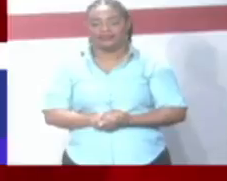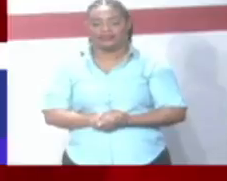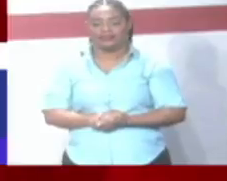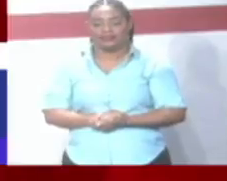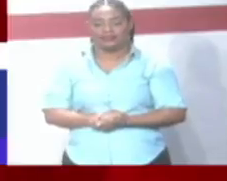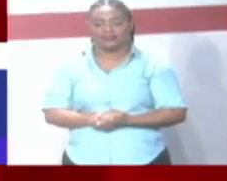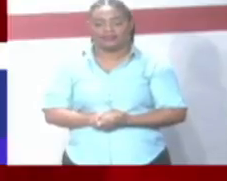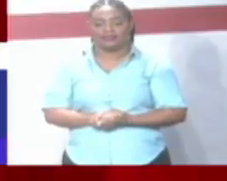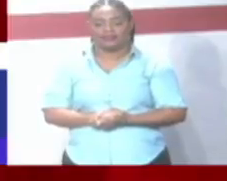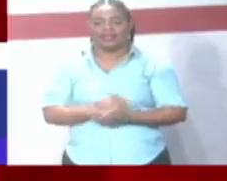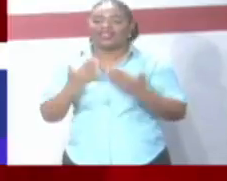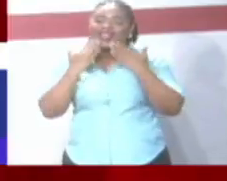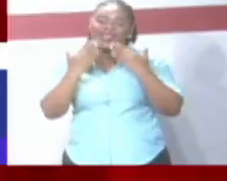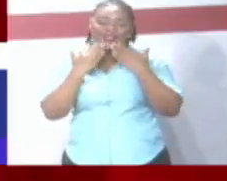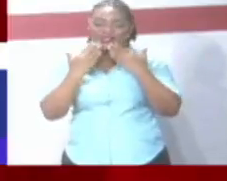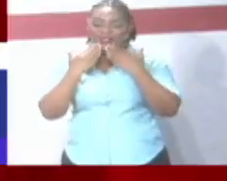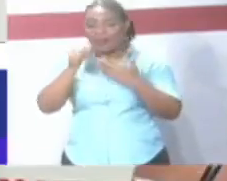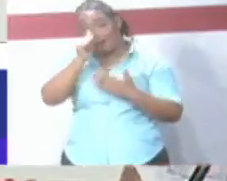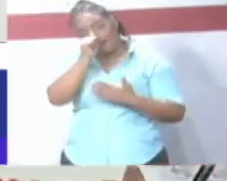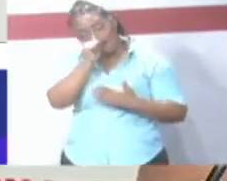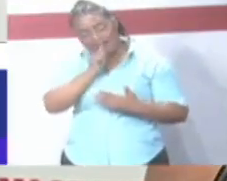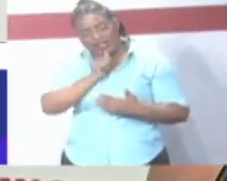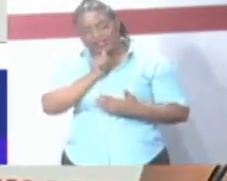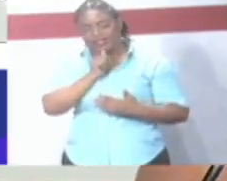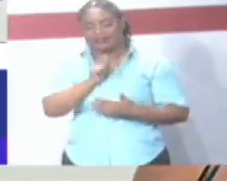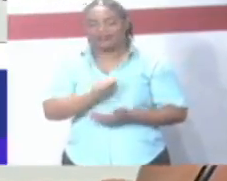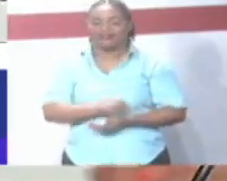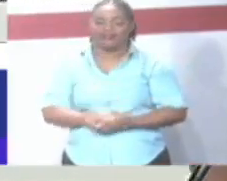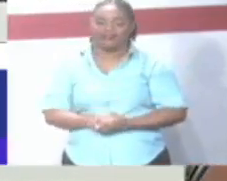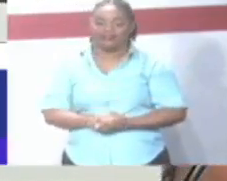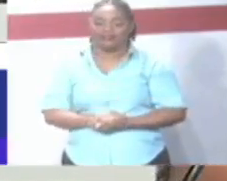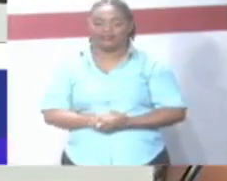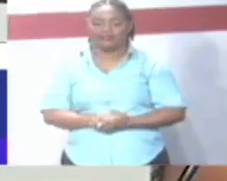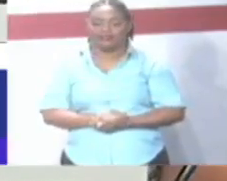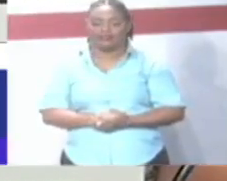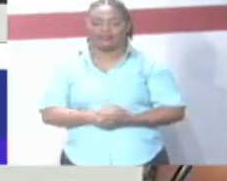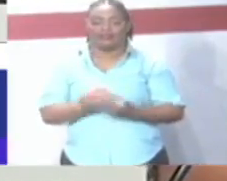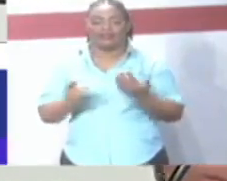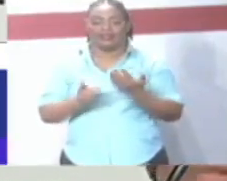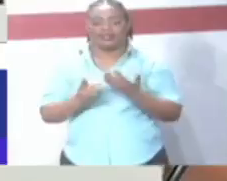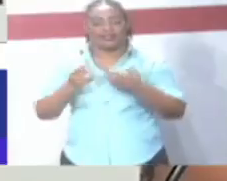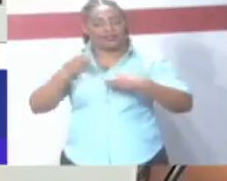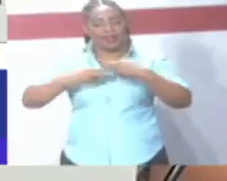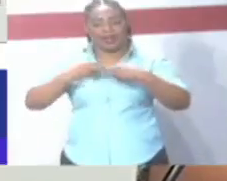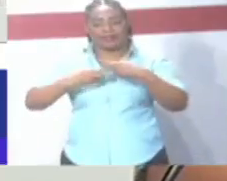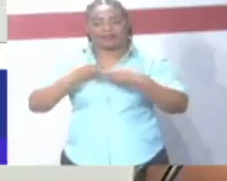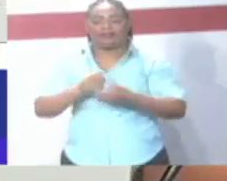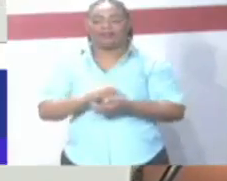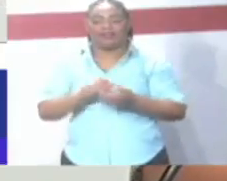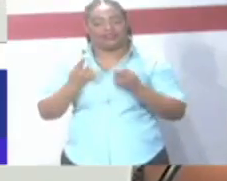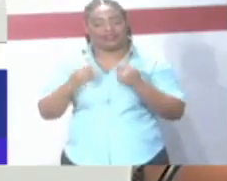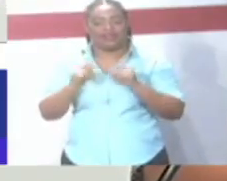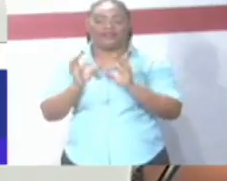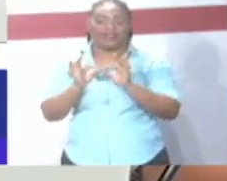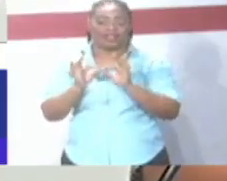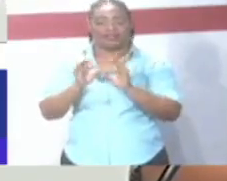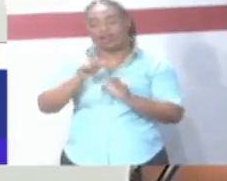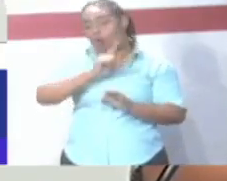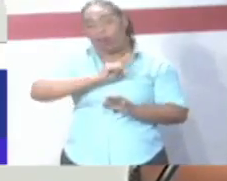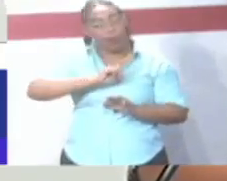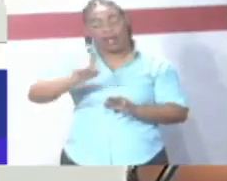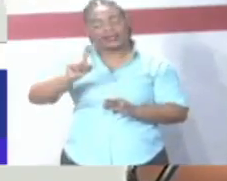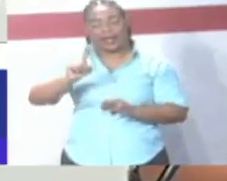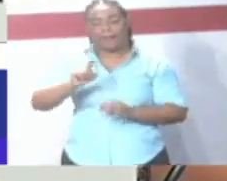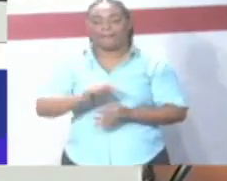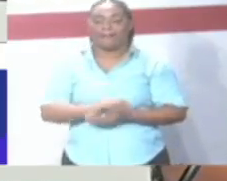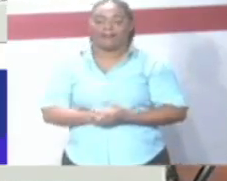Thank you everyone for your patience with that technical difficulty, which we tried to remedy very quickly. So this is an